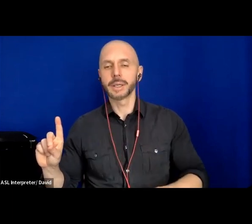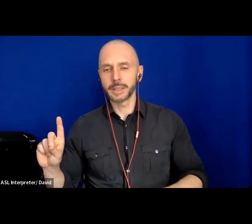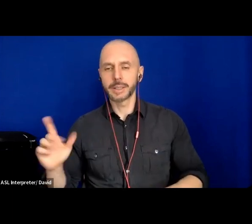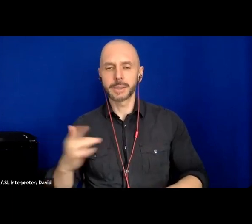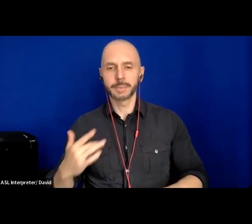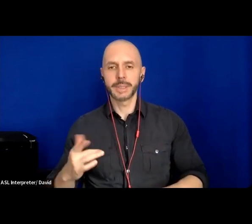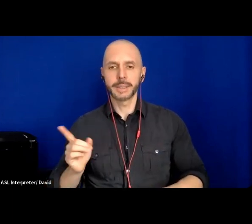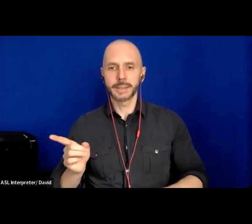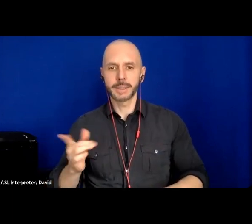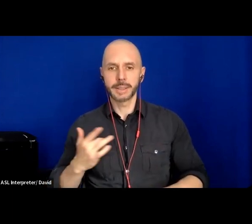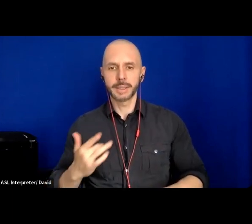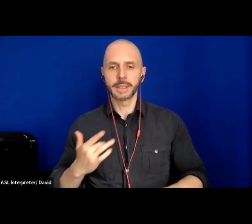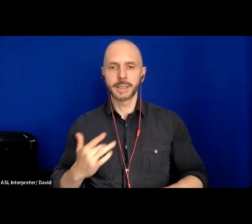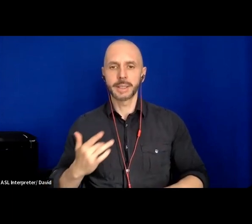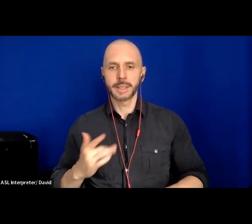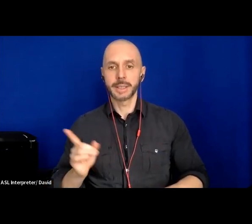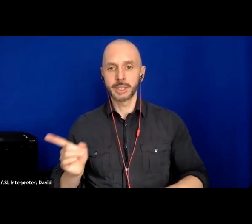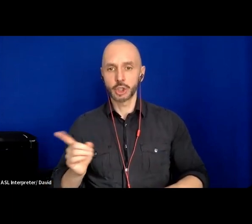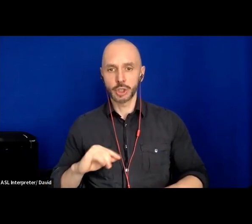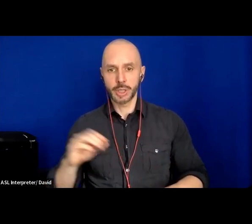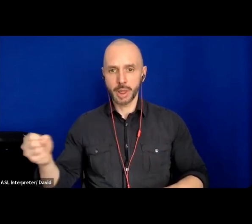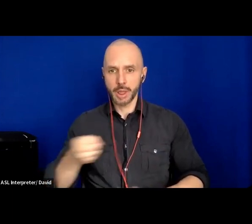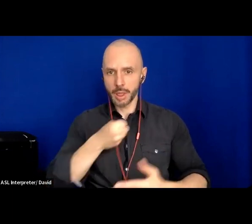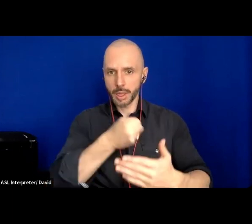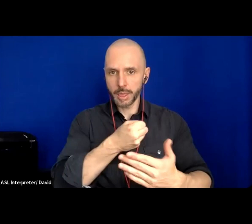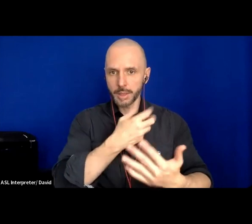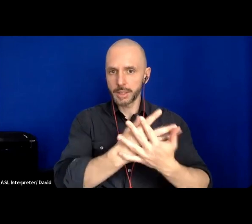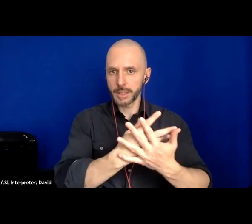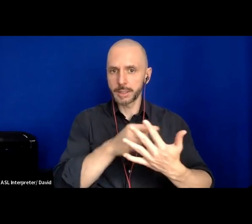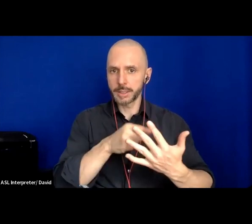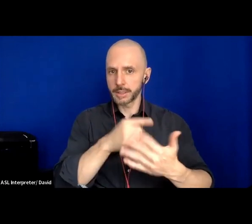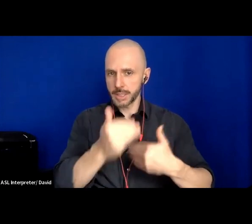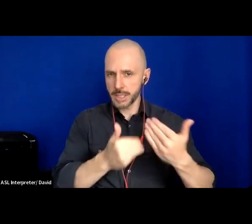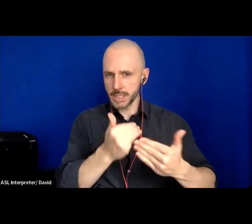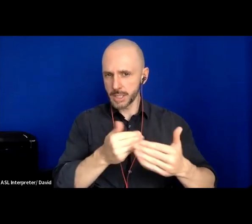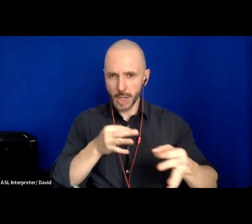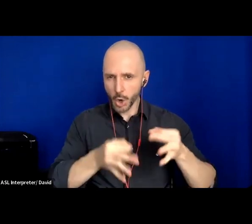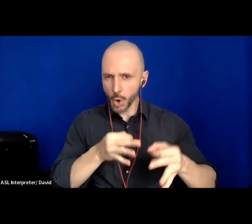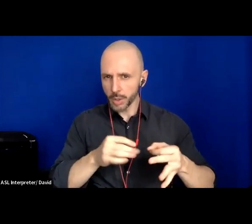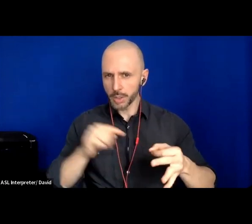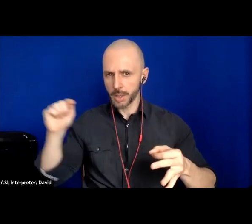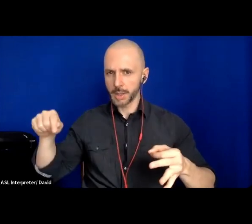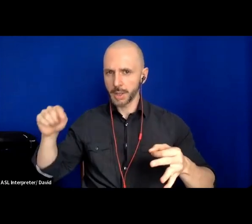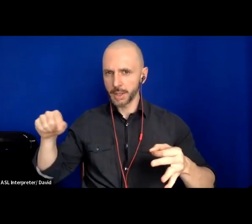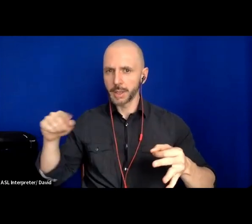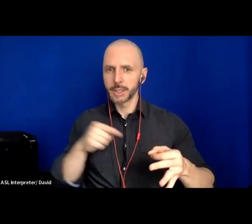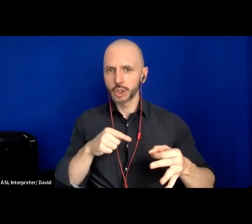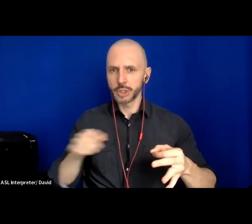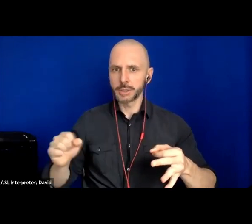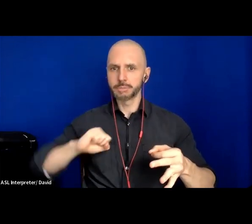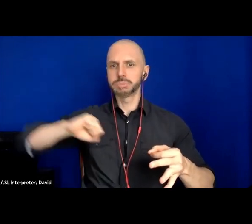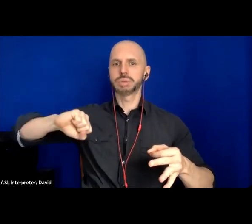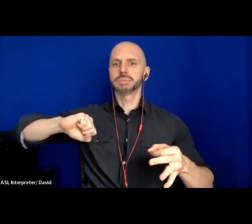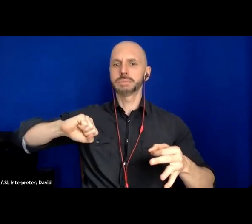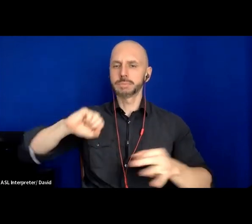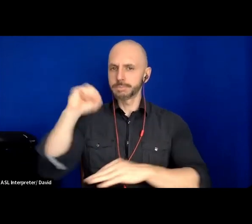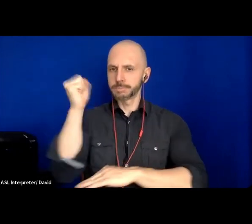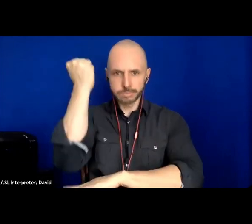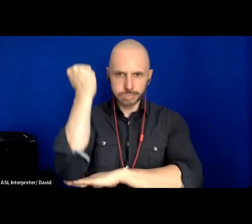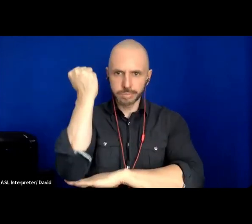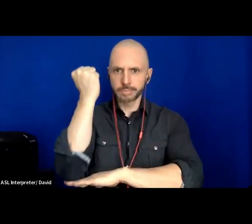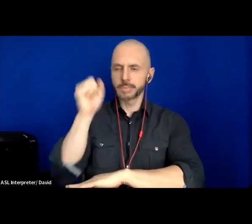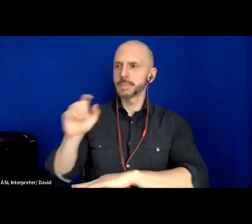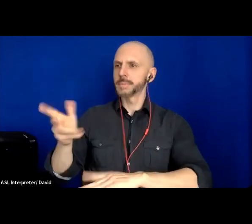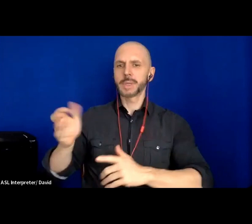through a very, offensive court experience because she stood up and challenged, or she at